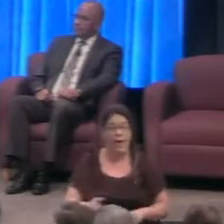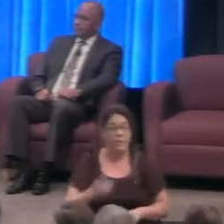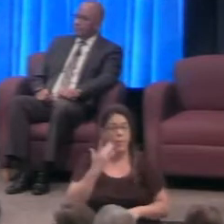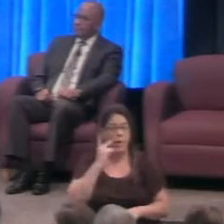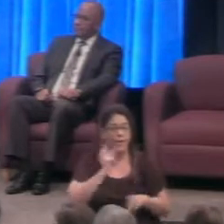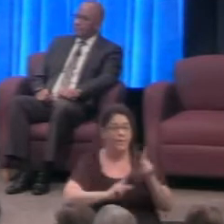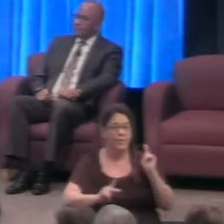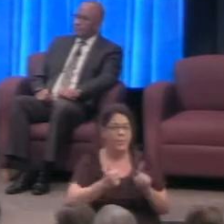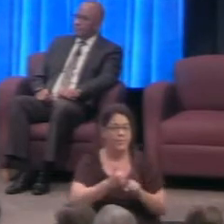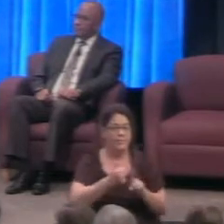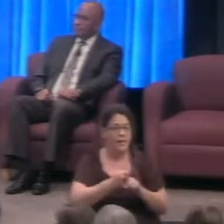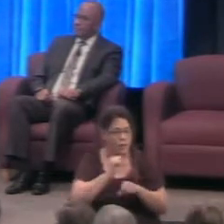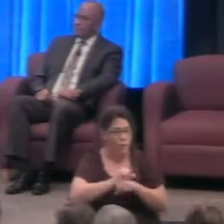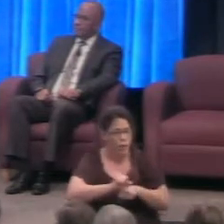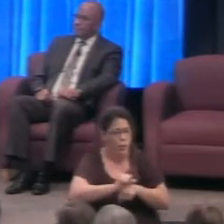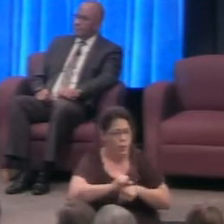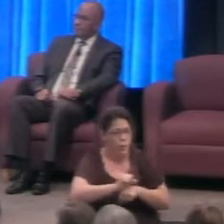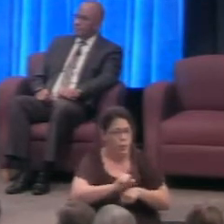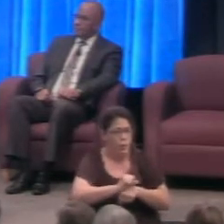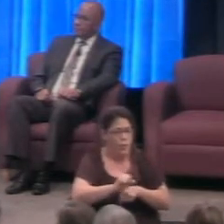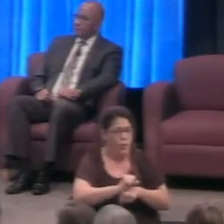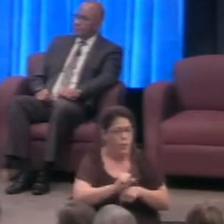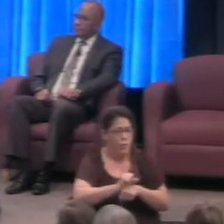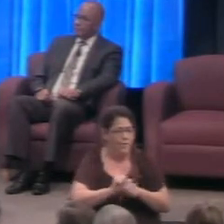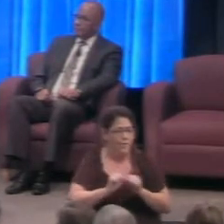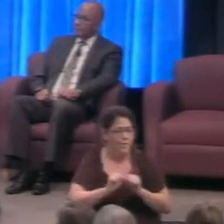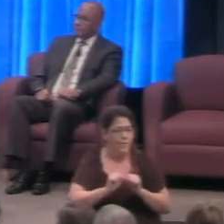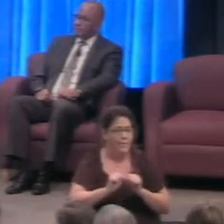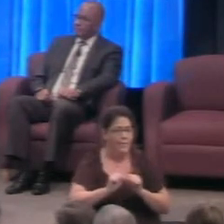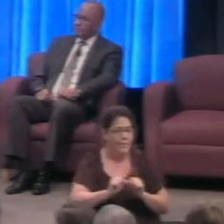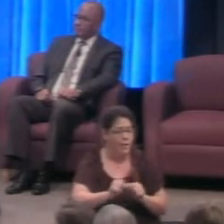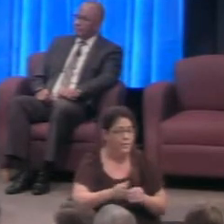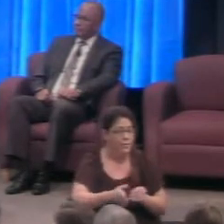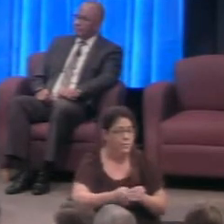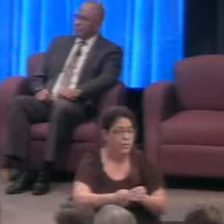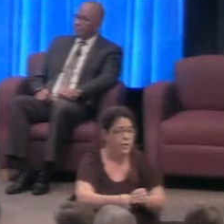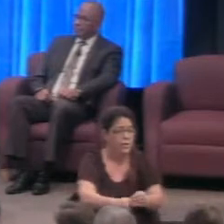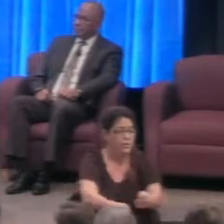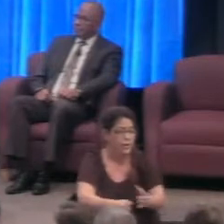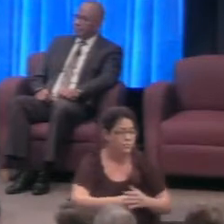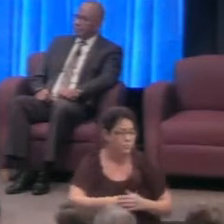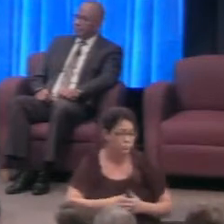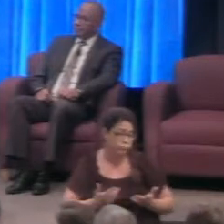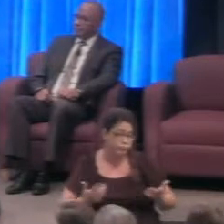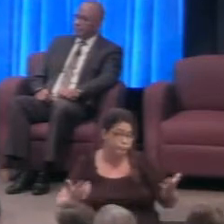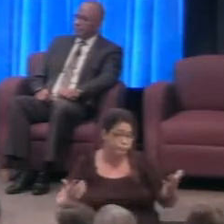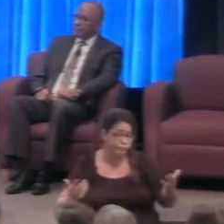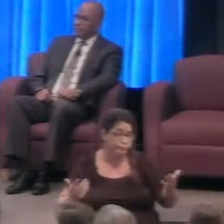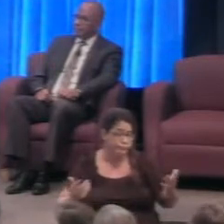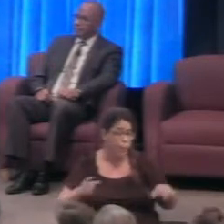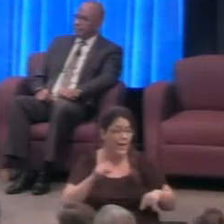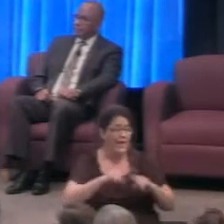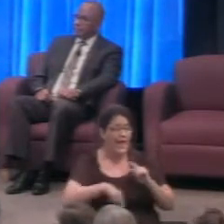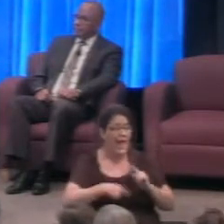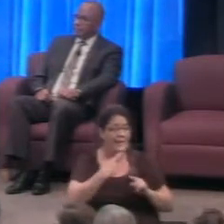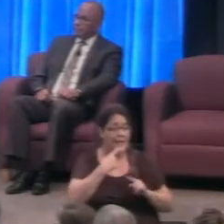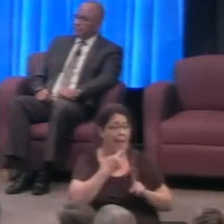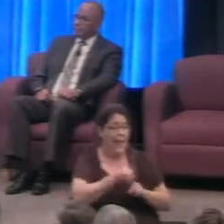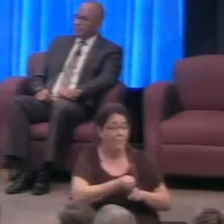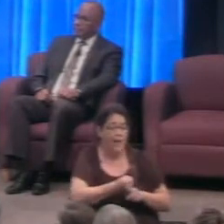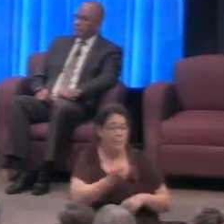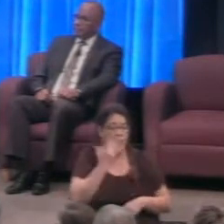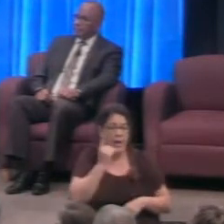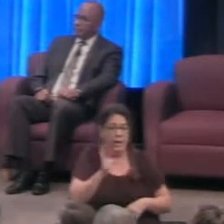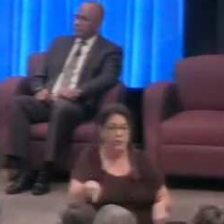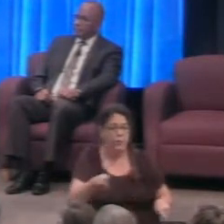is so dedicated, the job continues to get done. And it's difficult to point out impact because you will